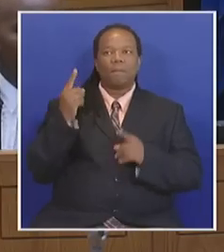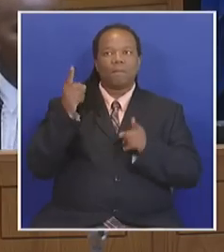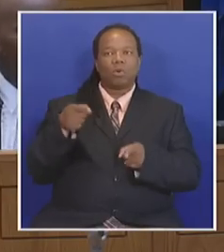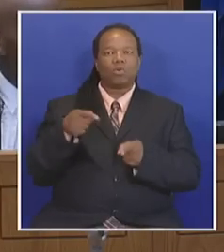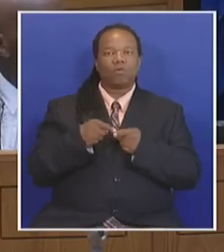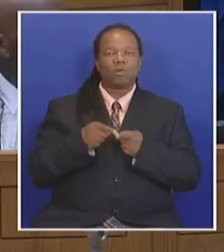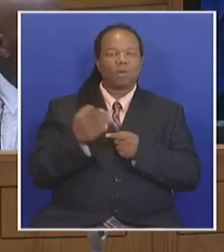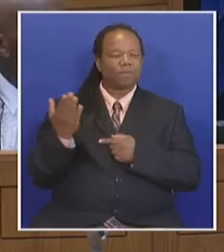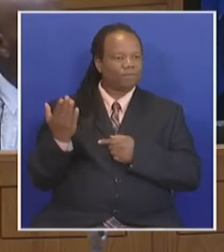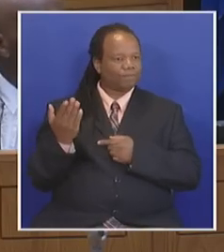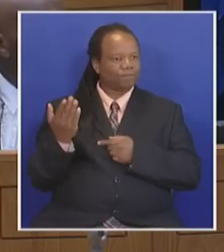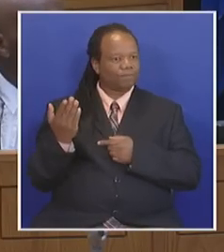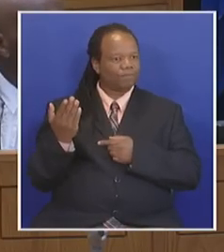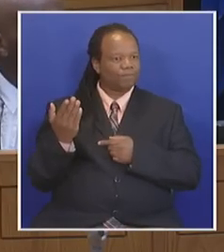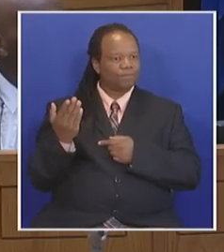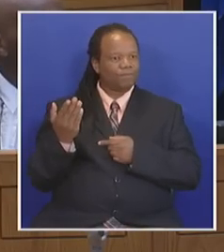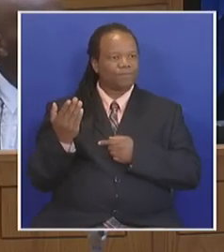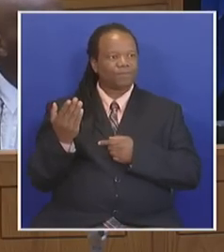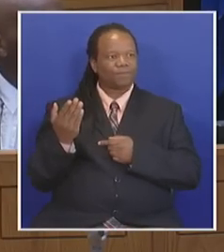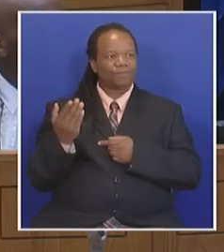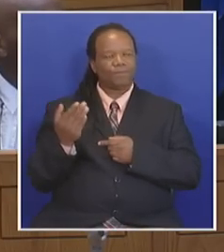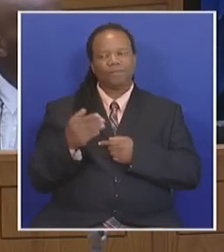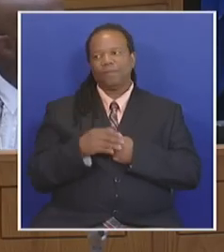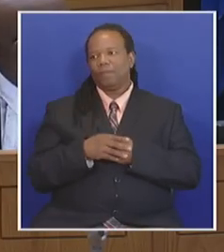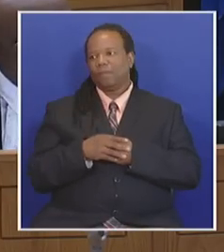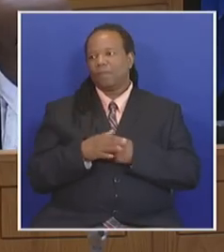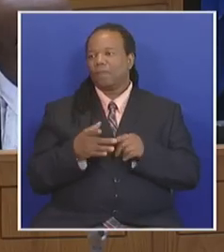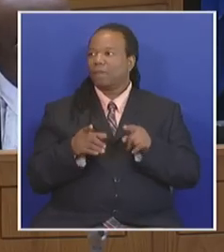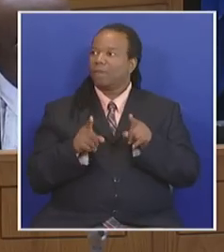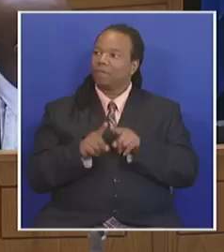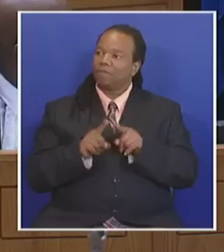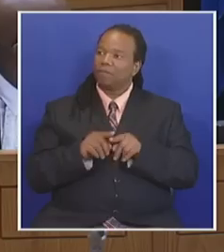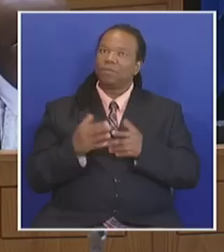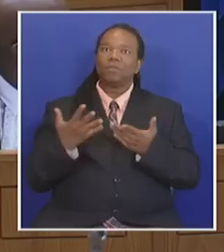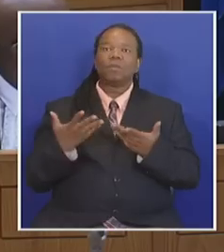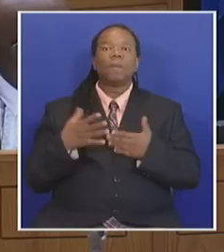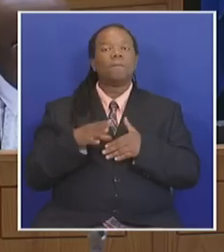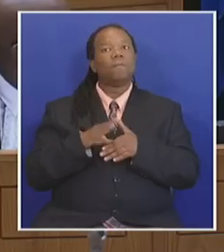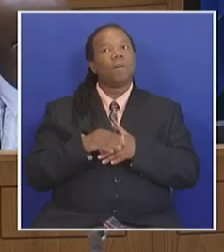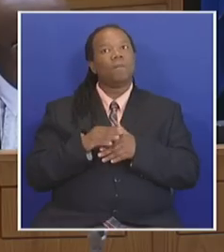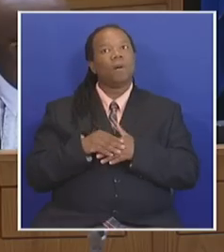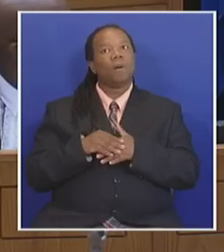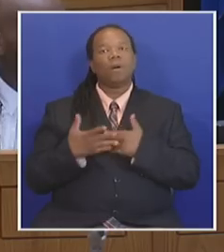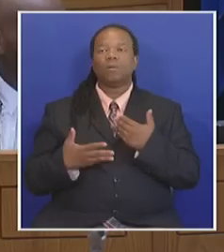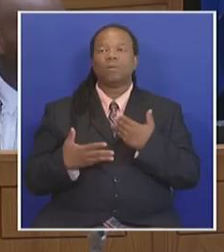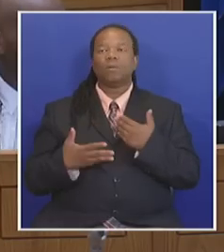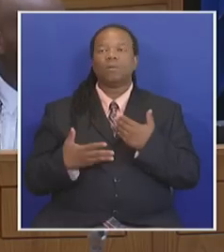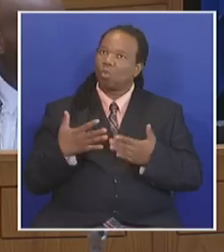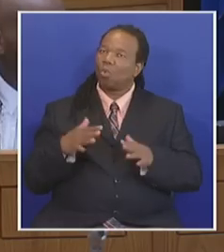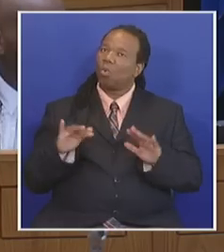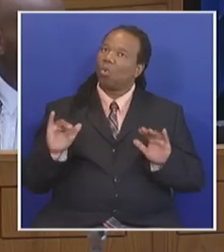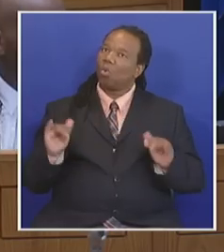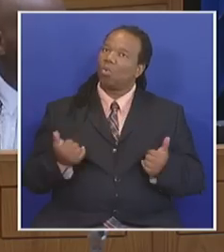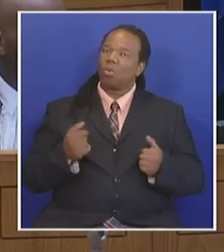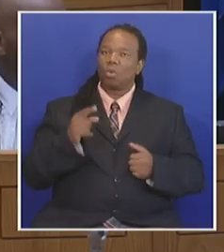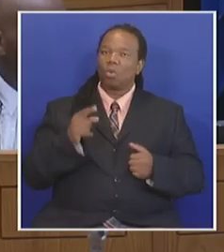Yes, Honorable. I want to hear if the Honorable member will take a question after she signed one of the pledges, if